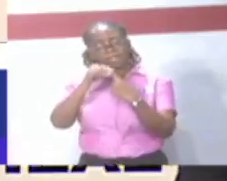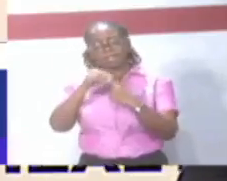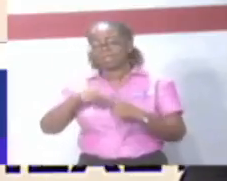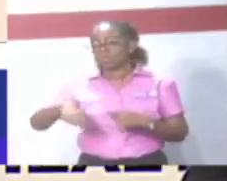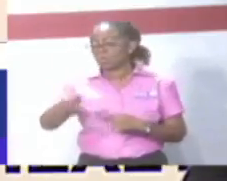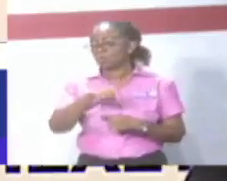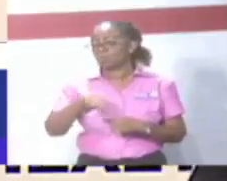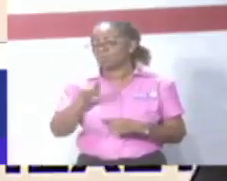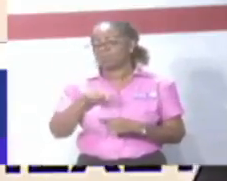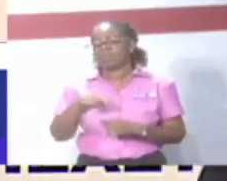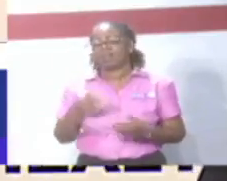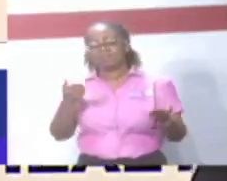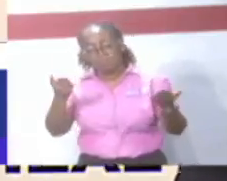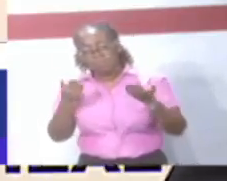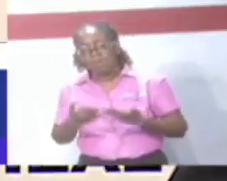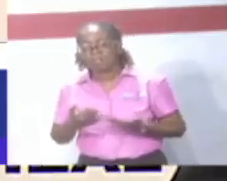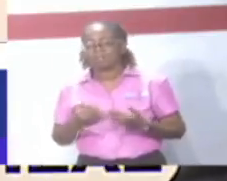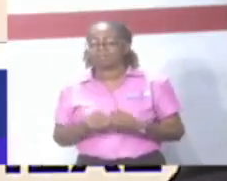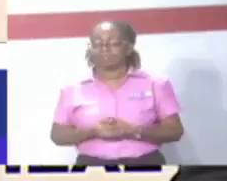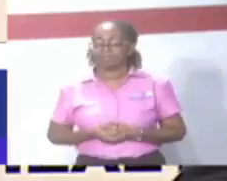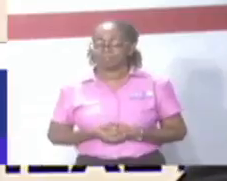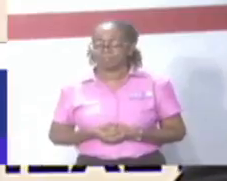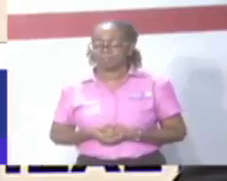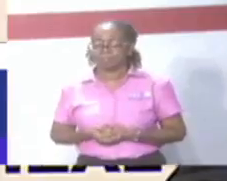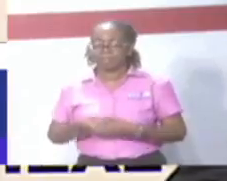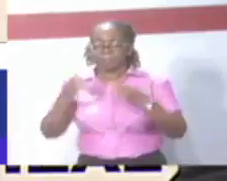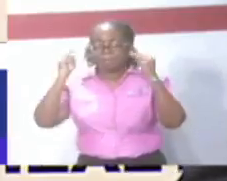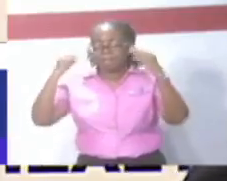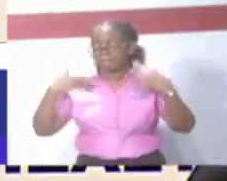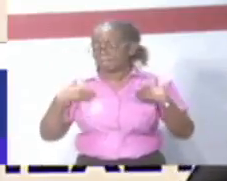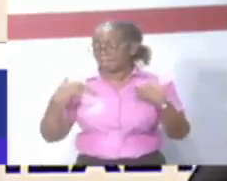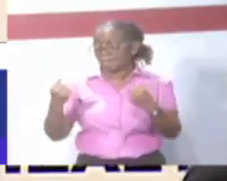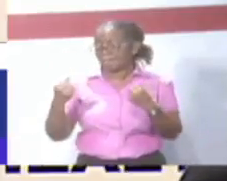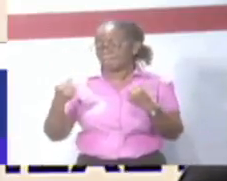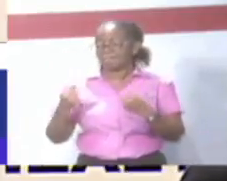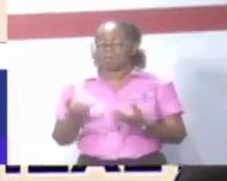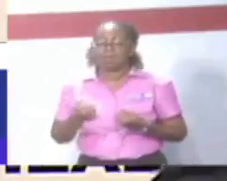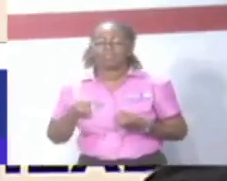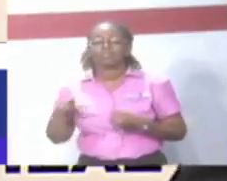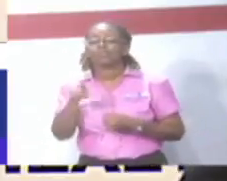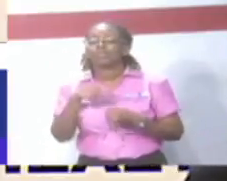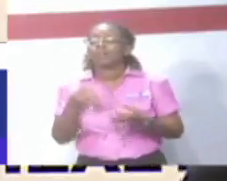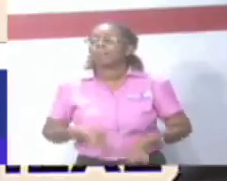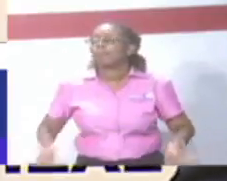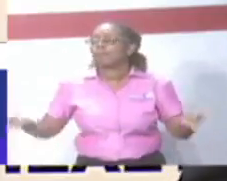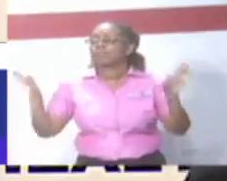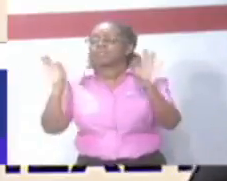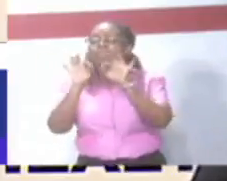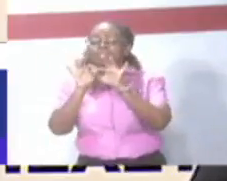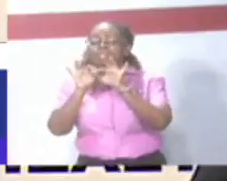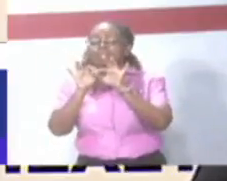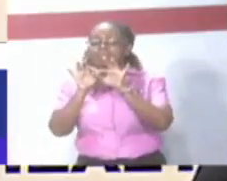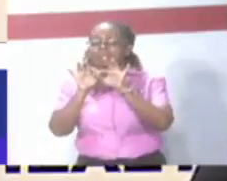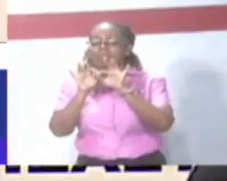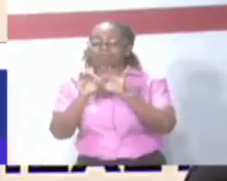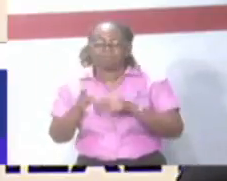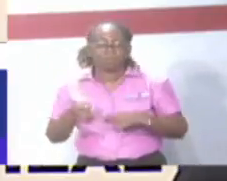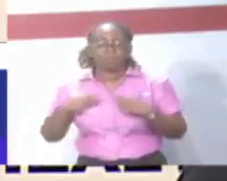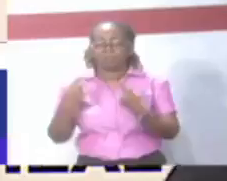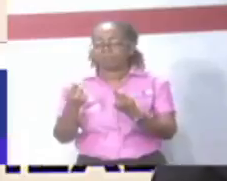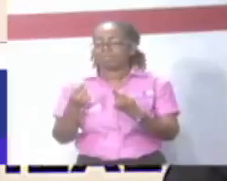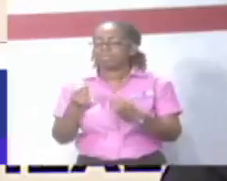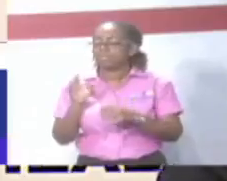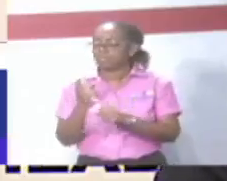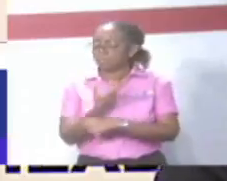we, as the Ministry of Health has tried to do, we want to make you a priority number one. You have to get it as early as possible. Get